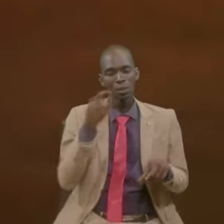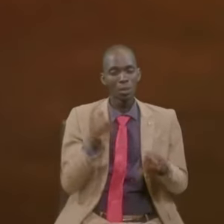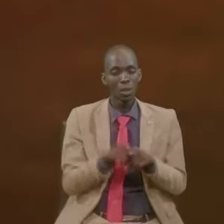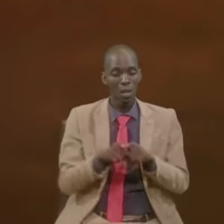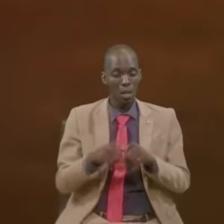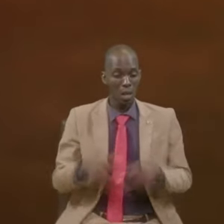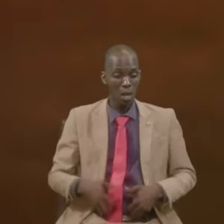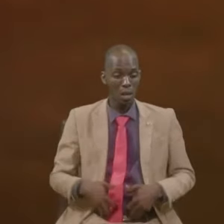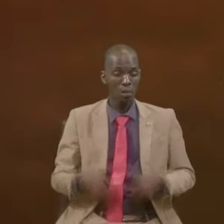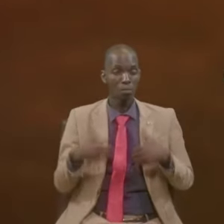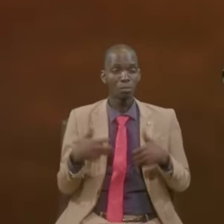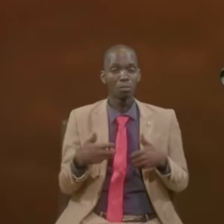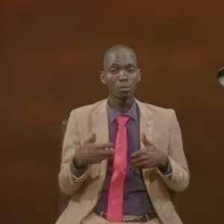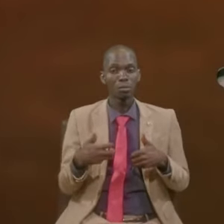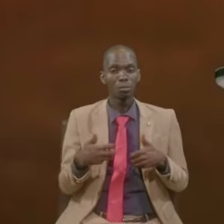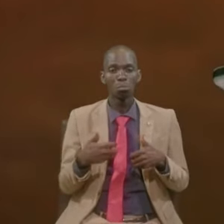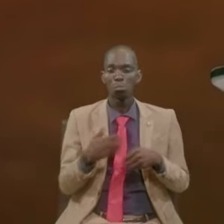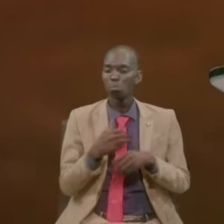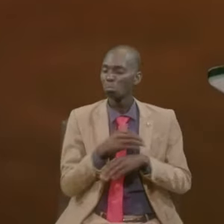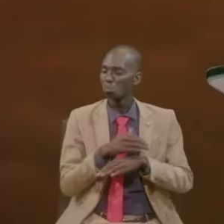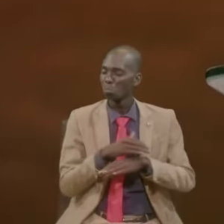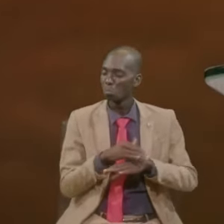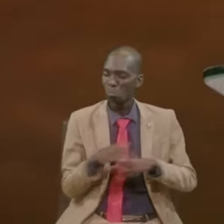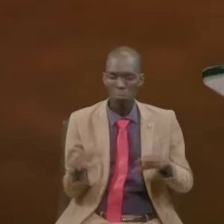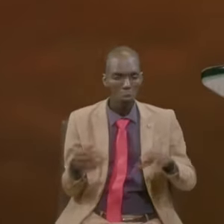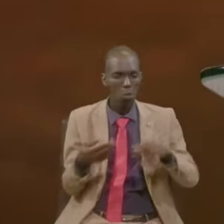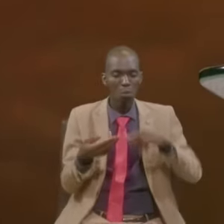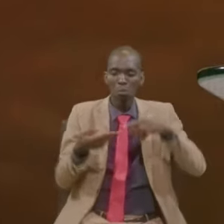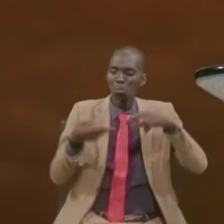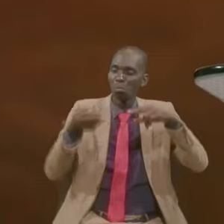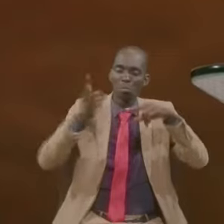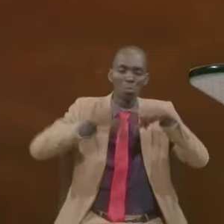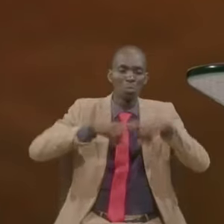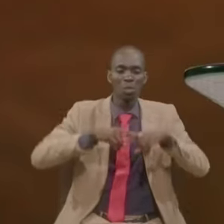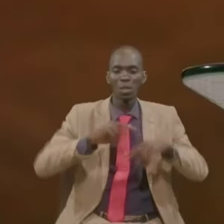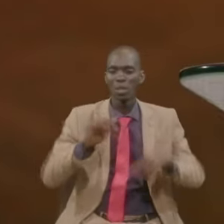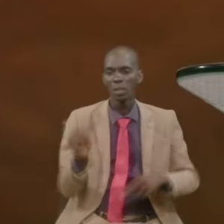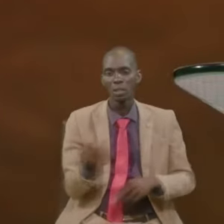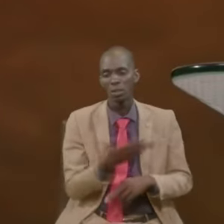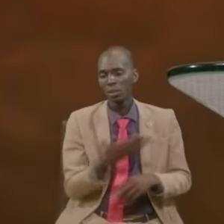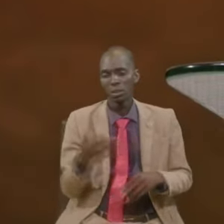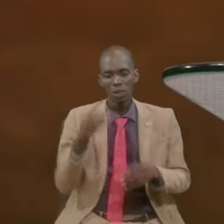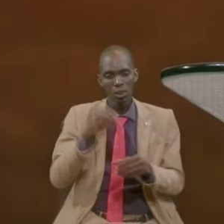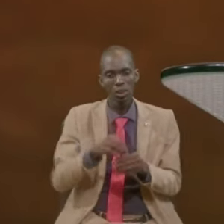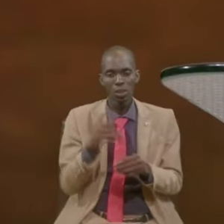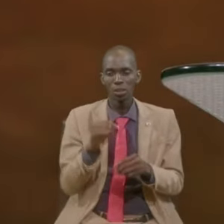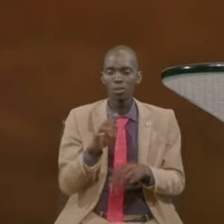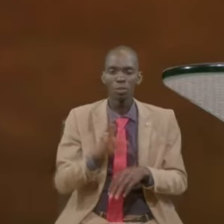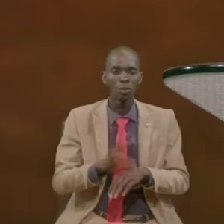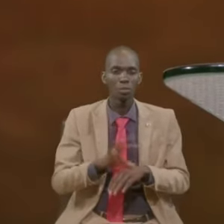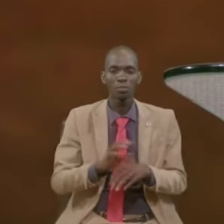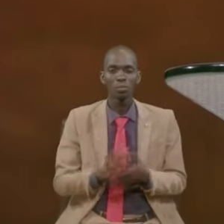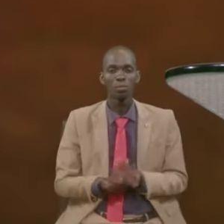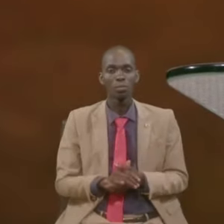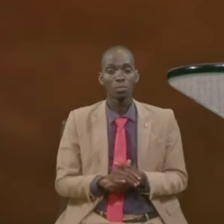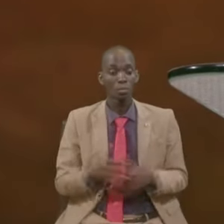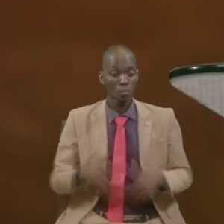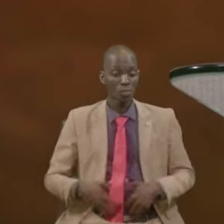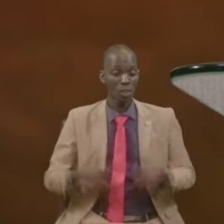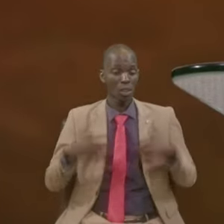anger does not improve anything in the church.